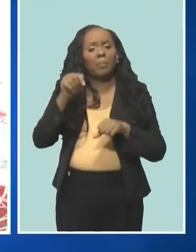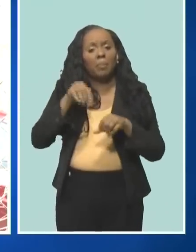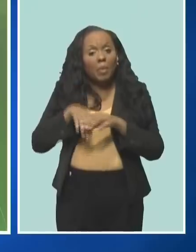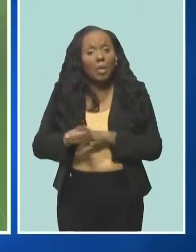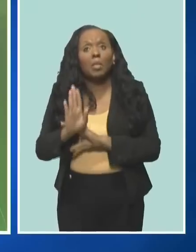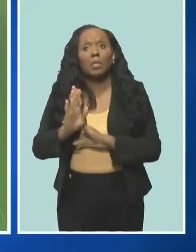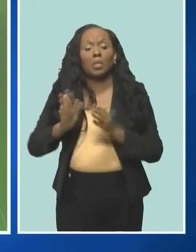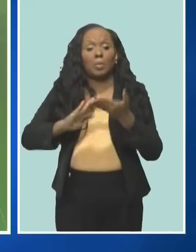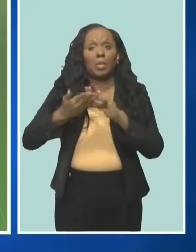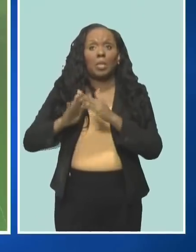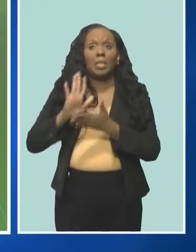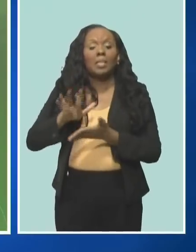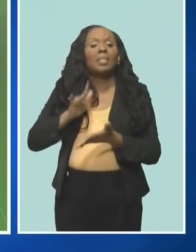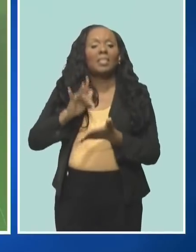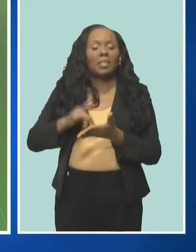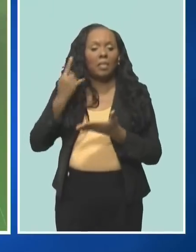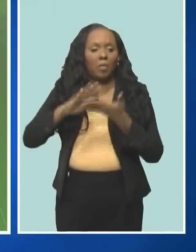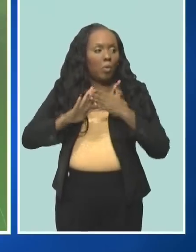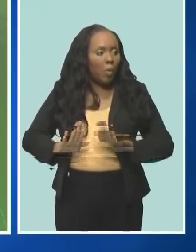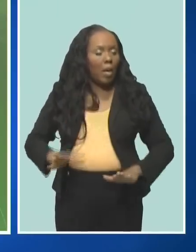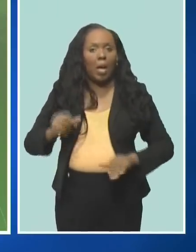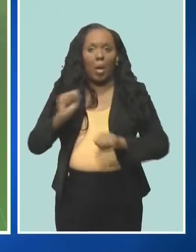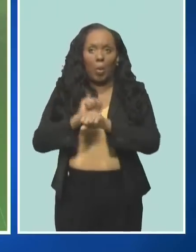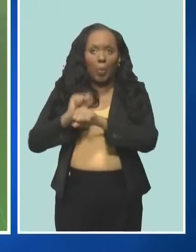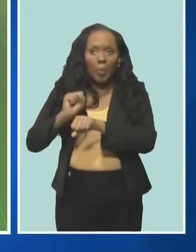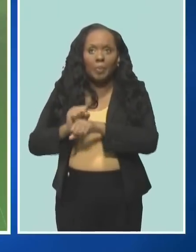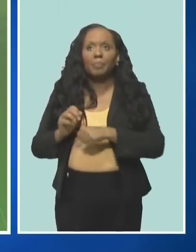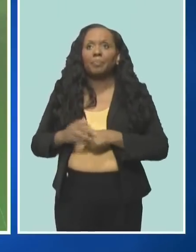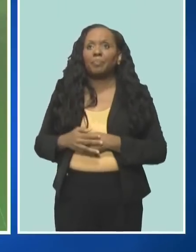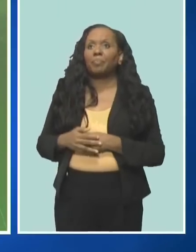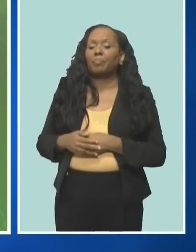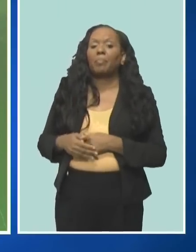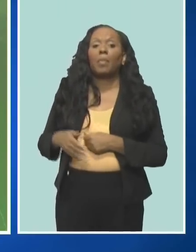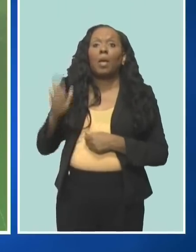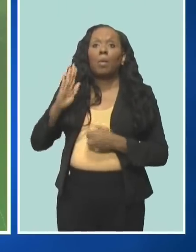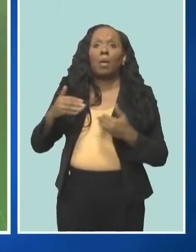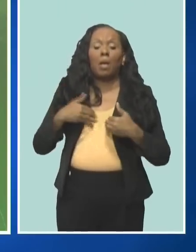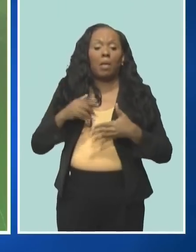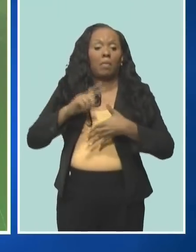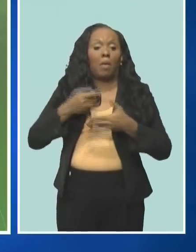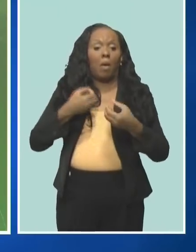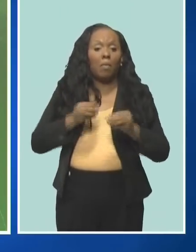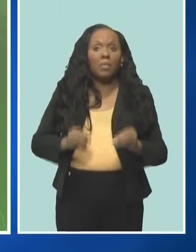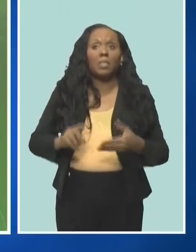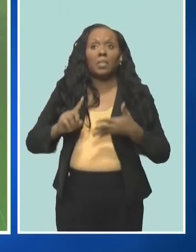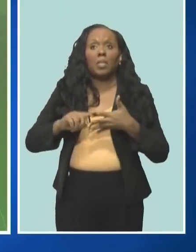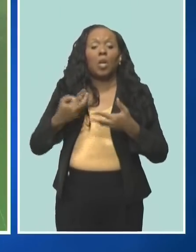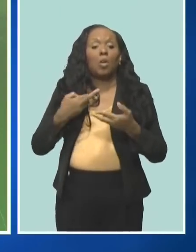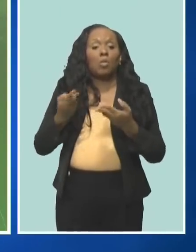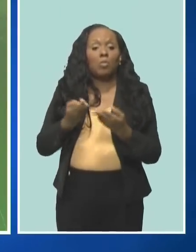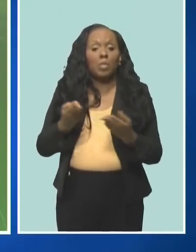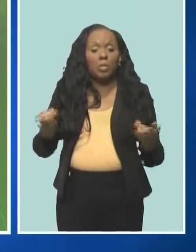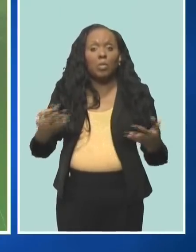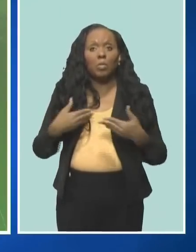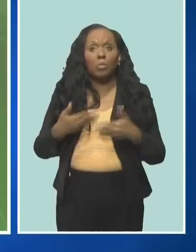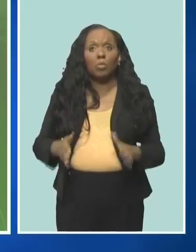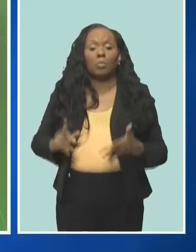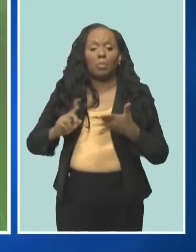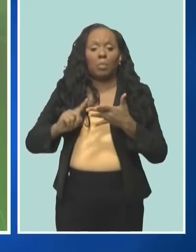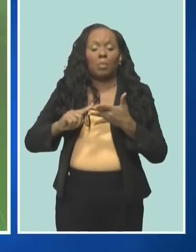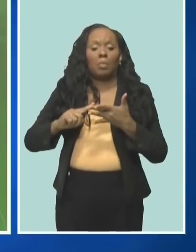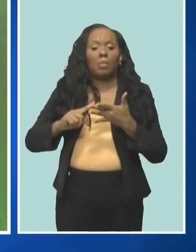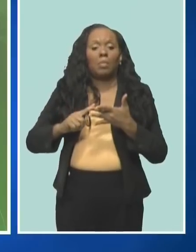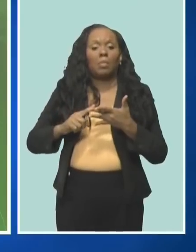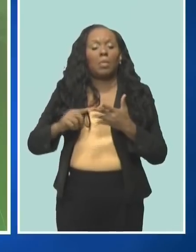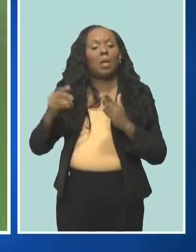The facility is to house, among other things, offices, resource rooms, a studio for aspiring